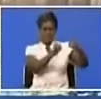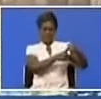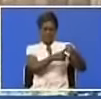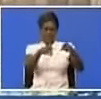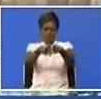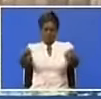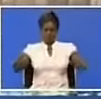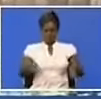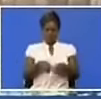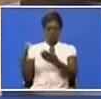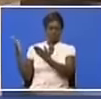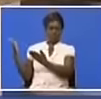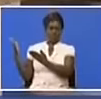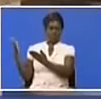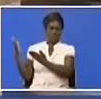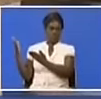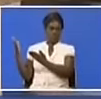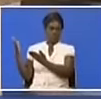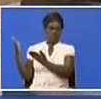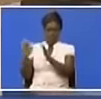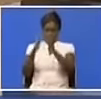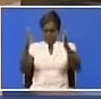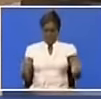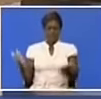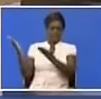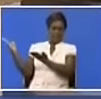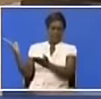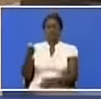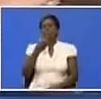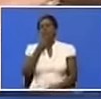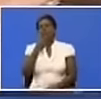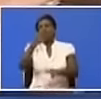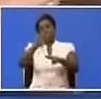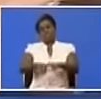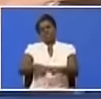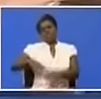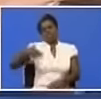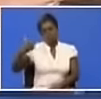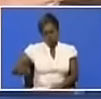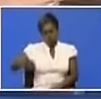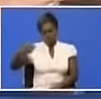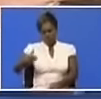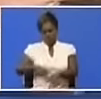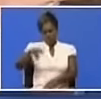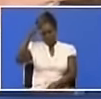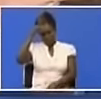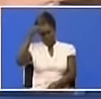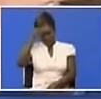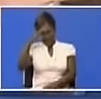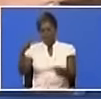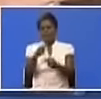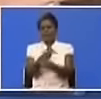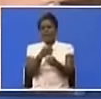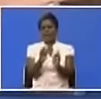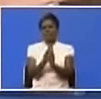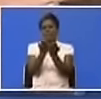classroom. And this is where Kevin Kagurwa would be sitting on a regular school day. His mathematics book